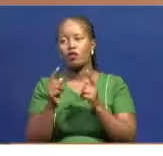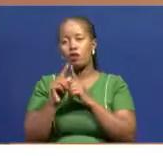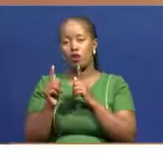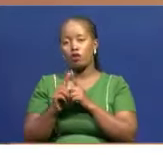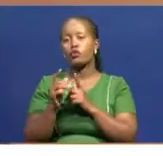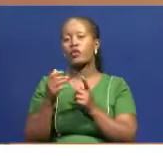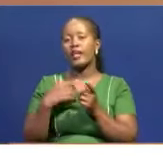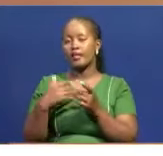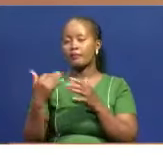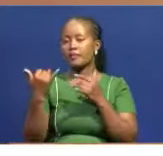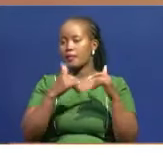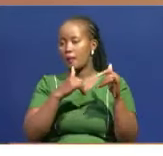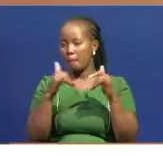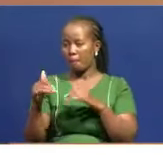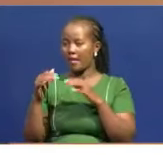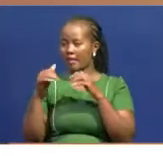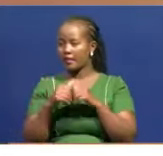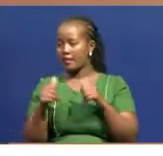played.